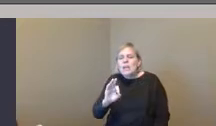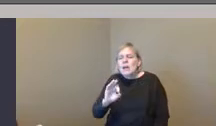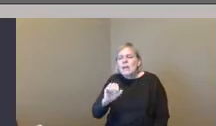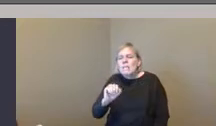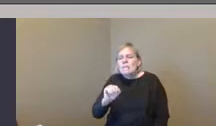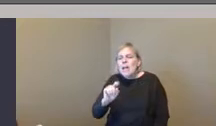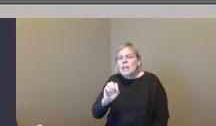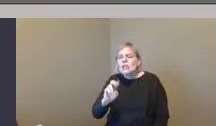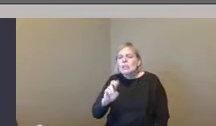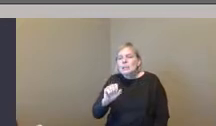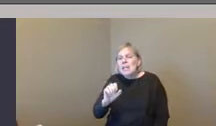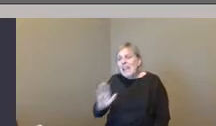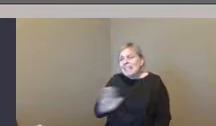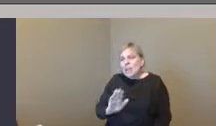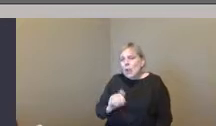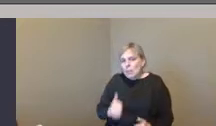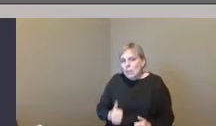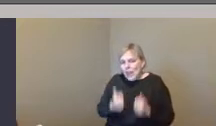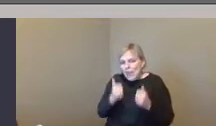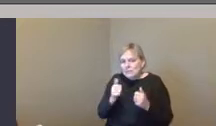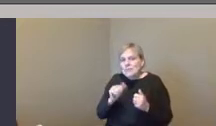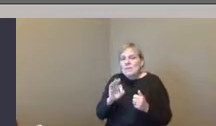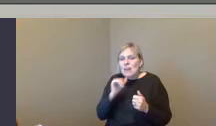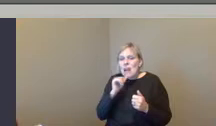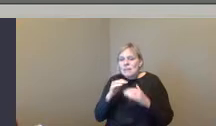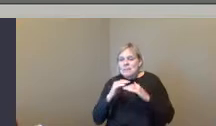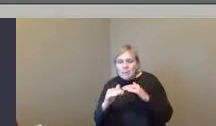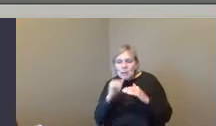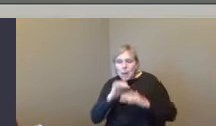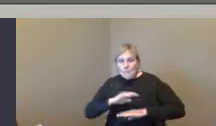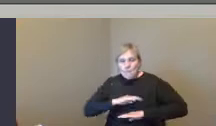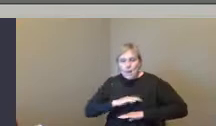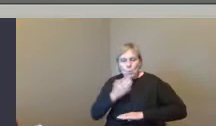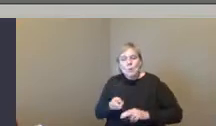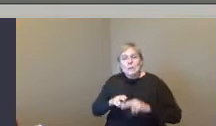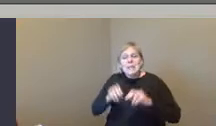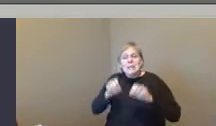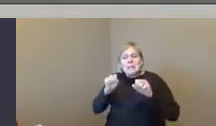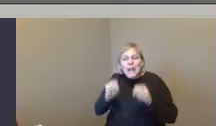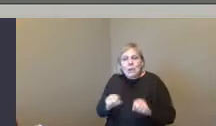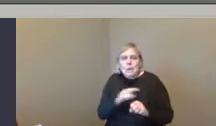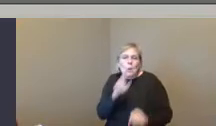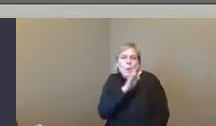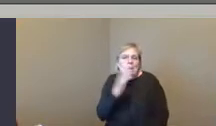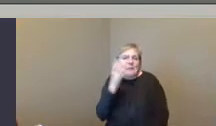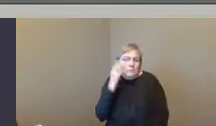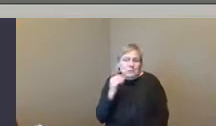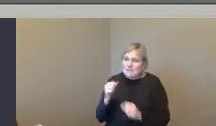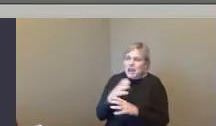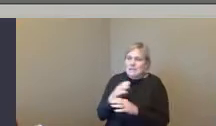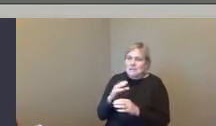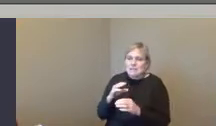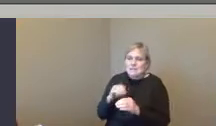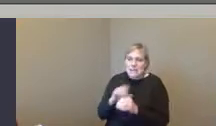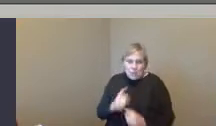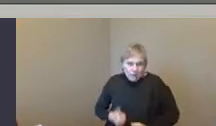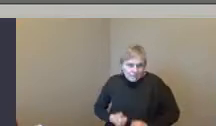person's life that, if not stable or met, will increase the likelihood that they experience violence or